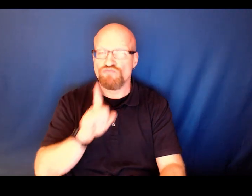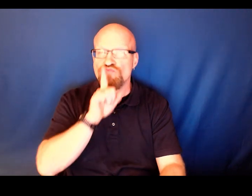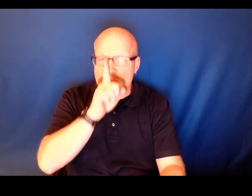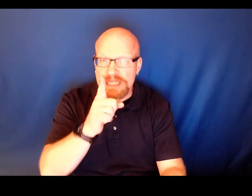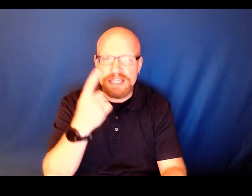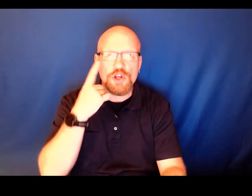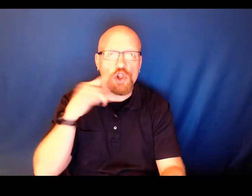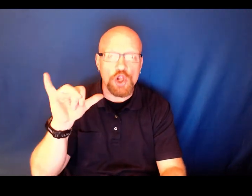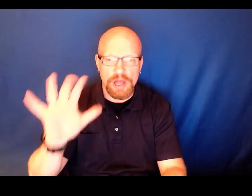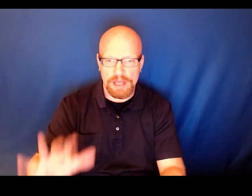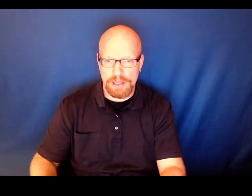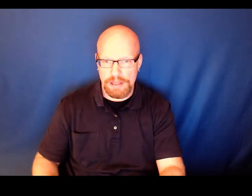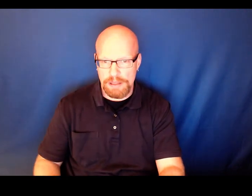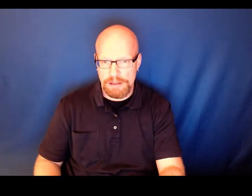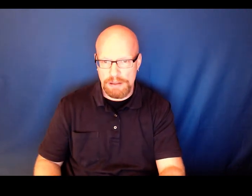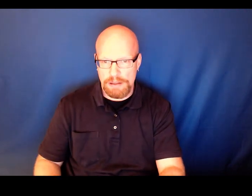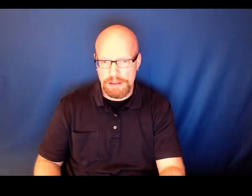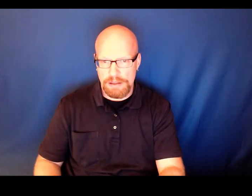But now,